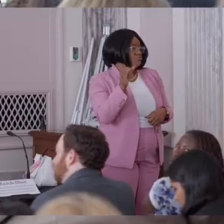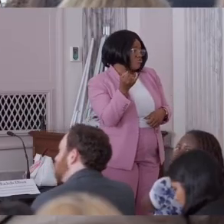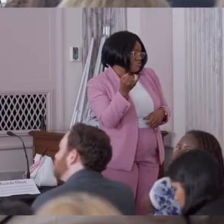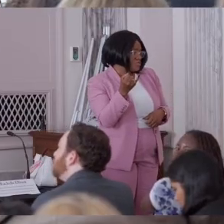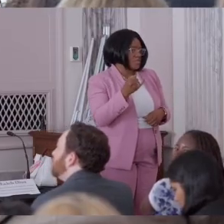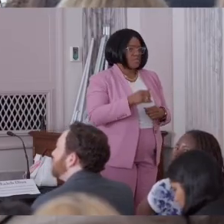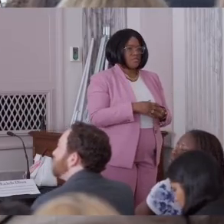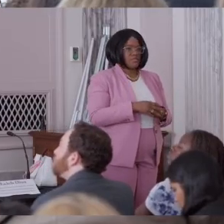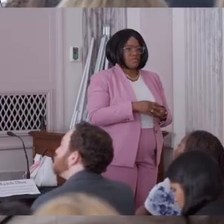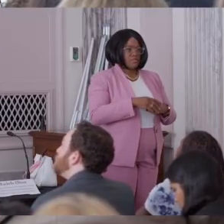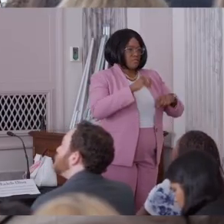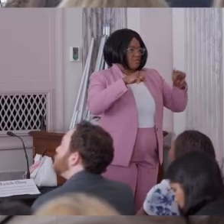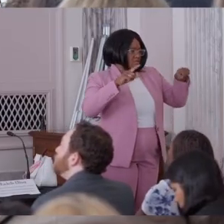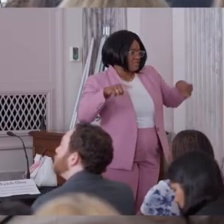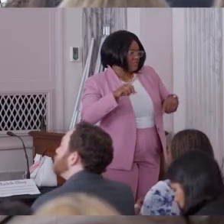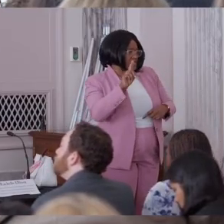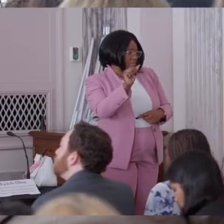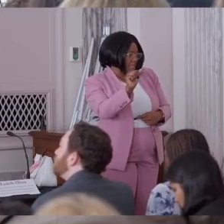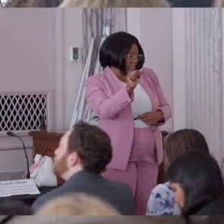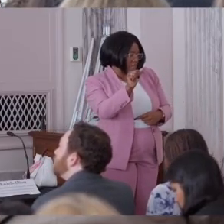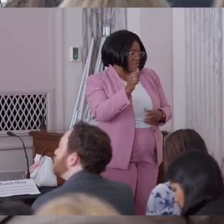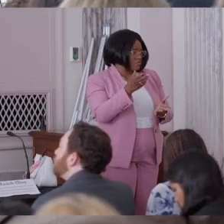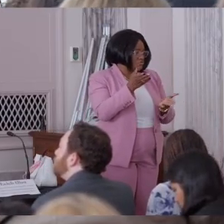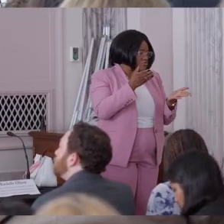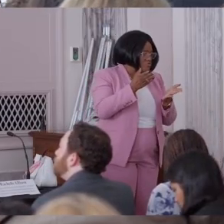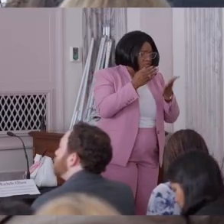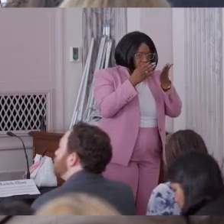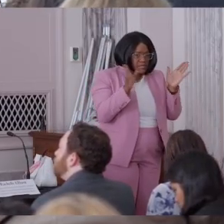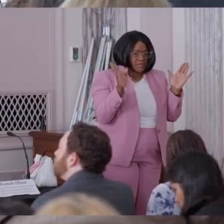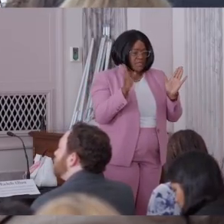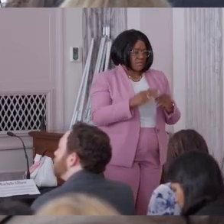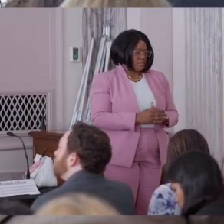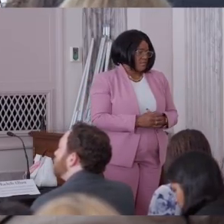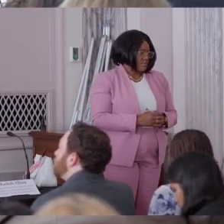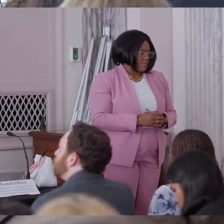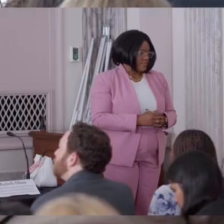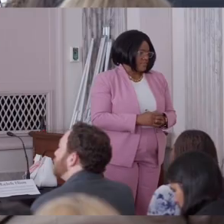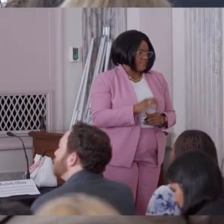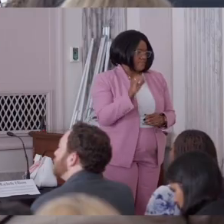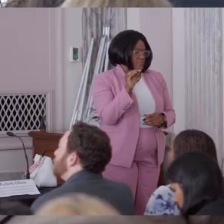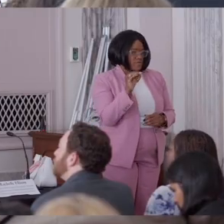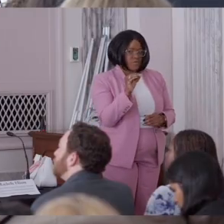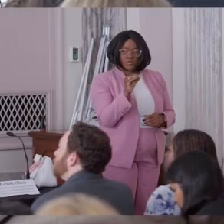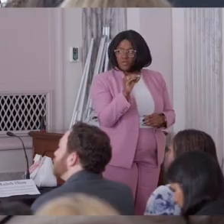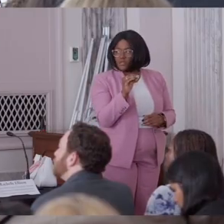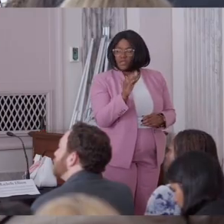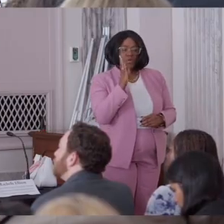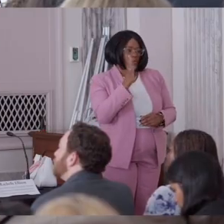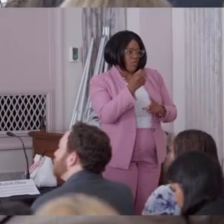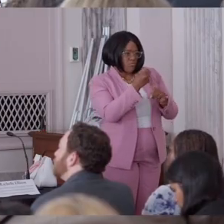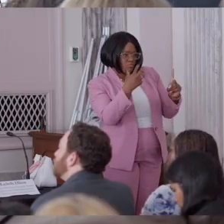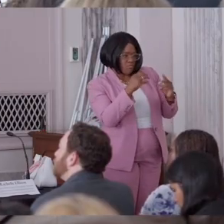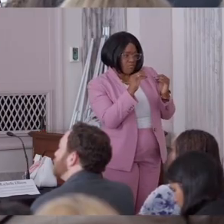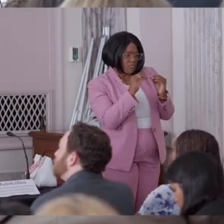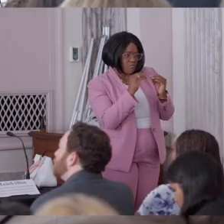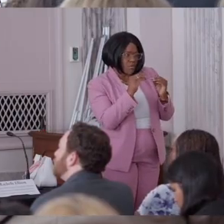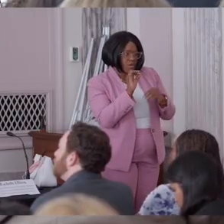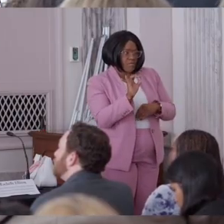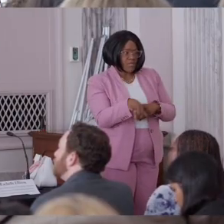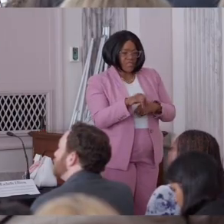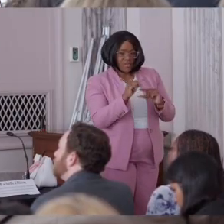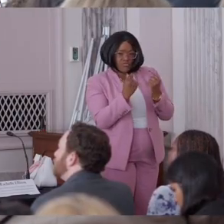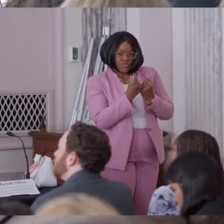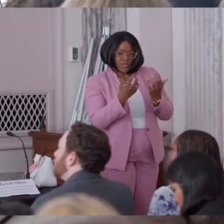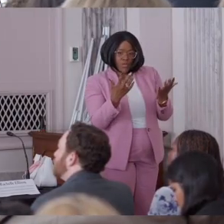elsewhere, it's really expanded to serve other special needs populations. So I'll talk a little bit more about